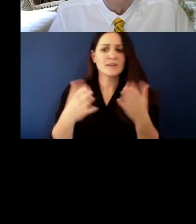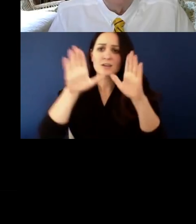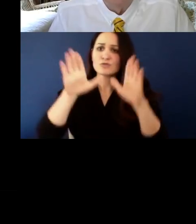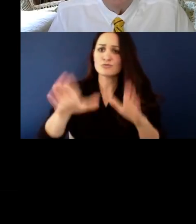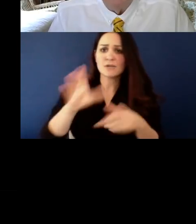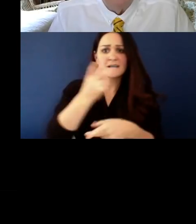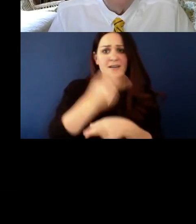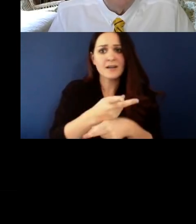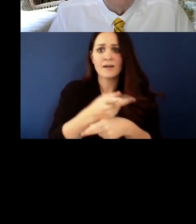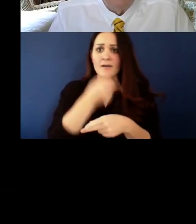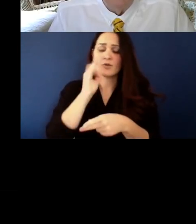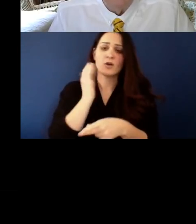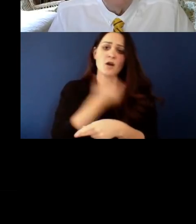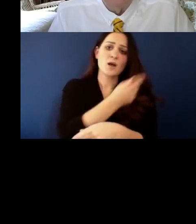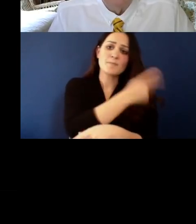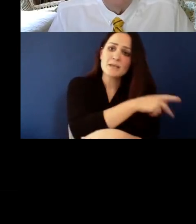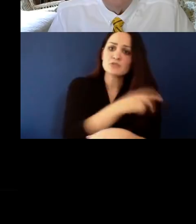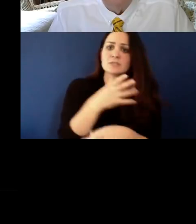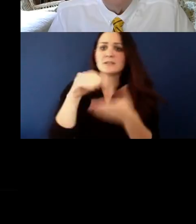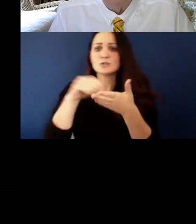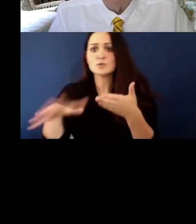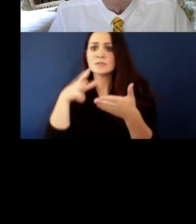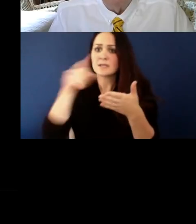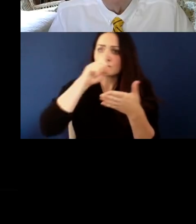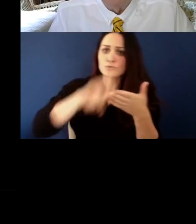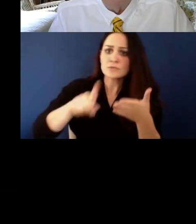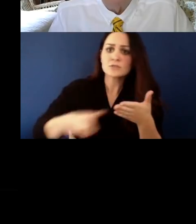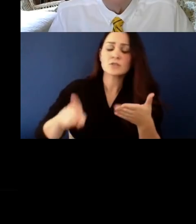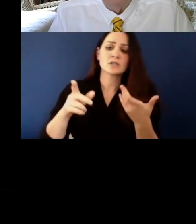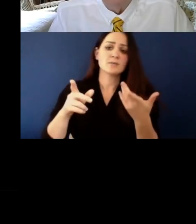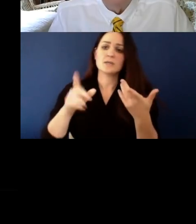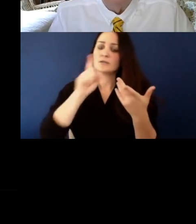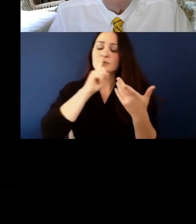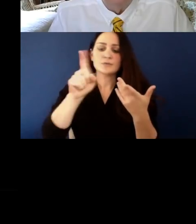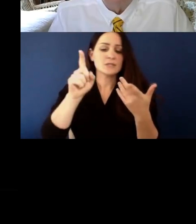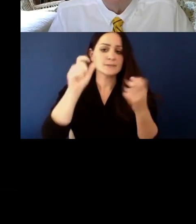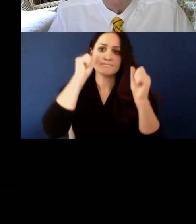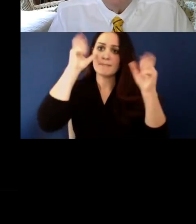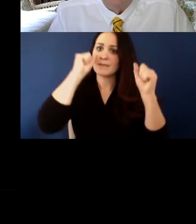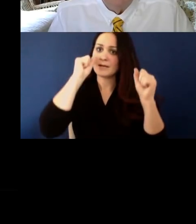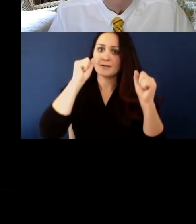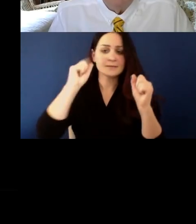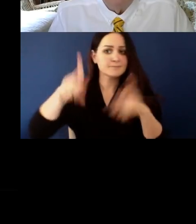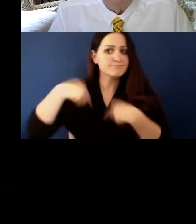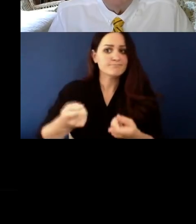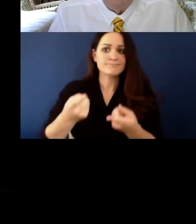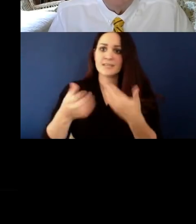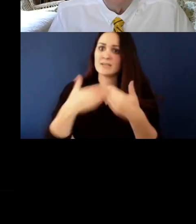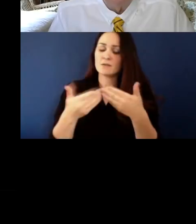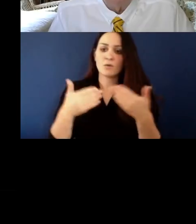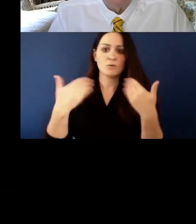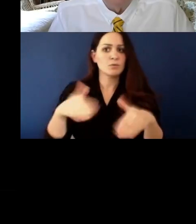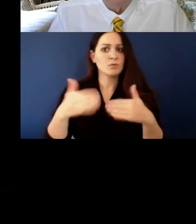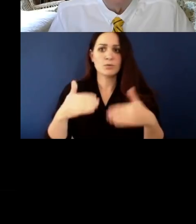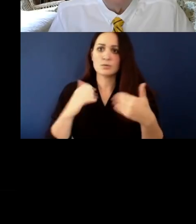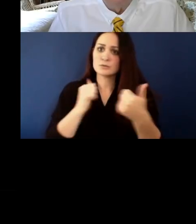of our learners, and for research in really exemplary manners during these very, very